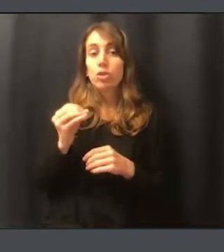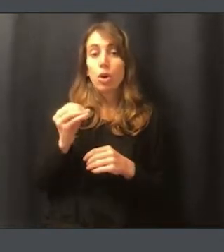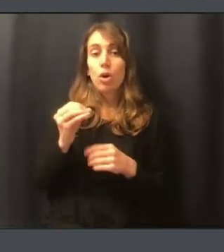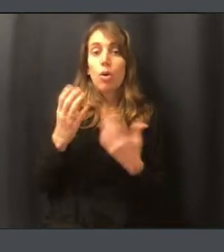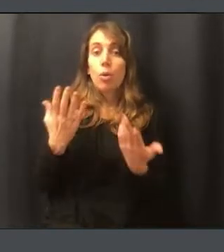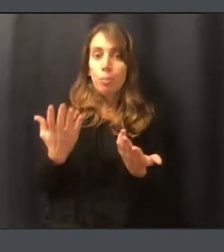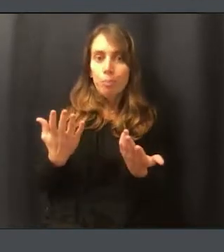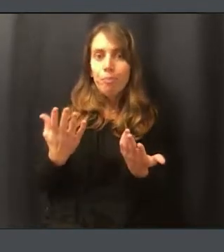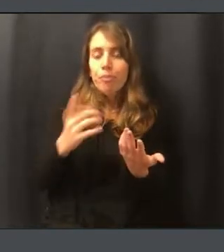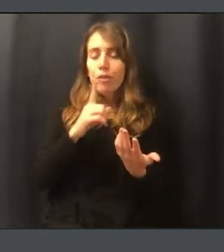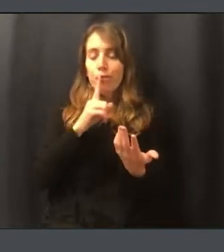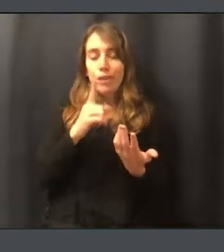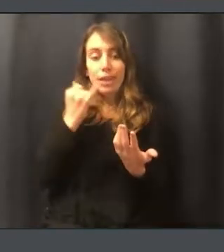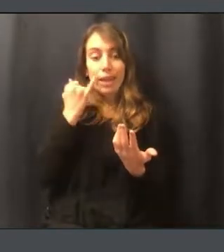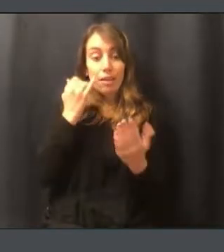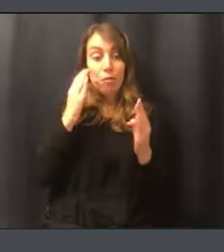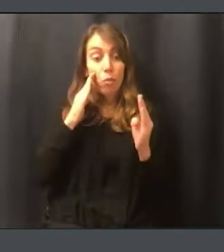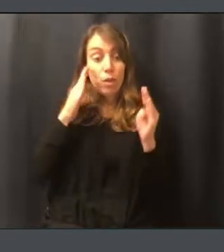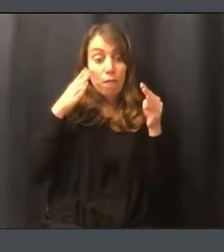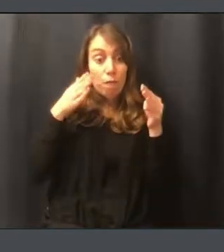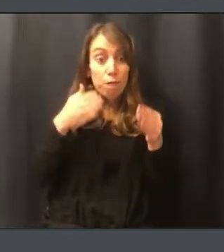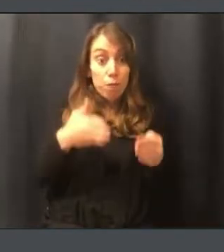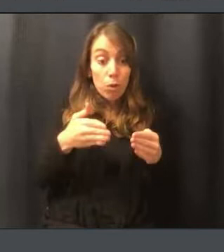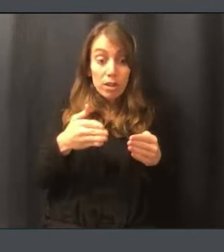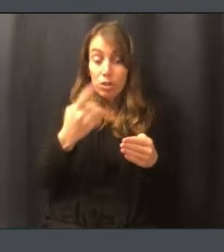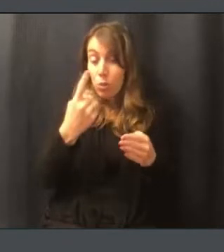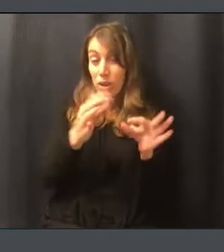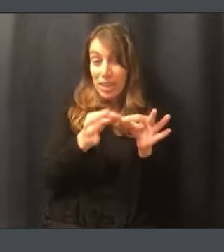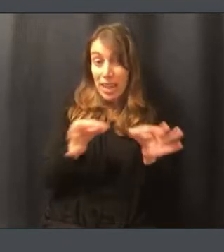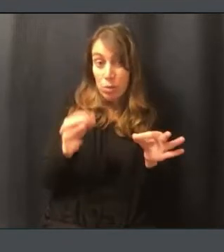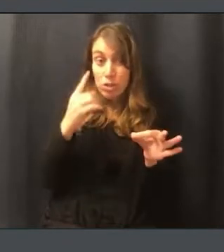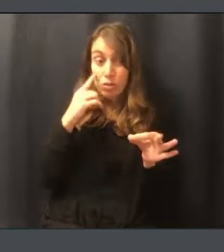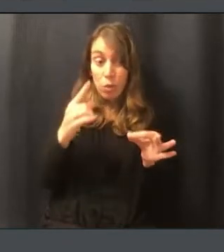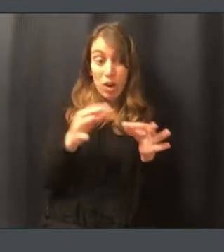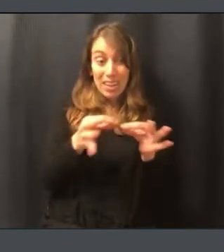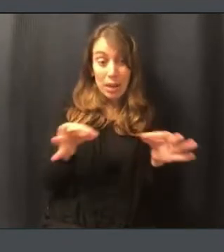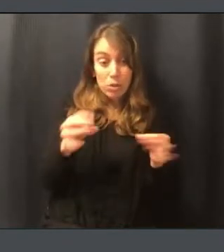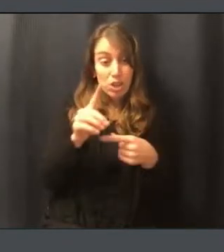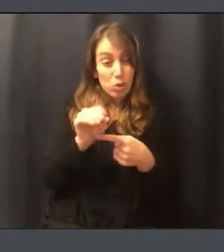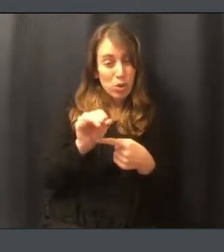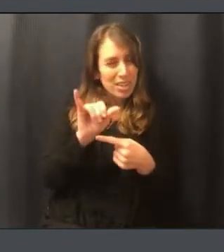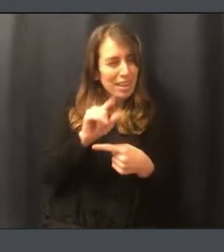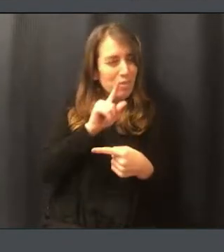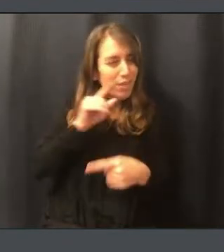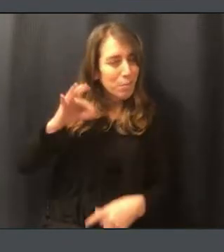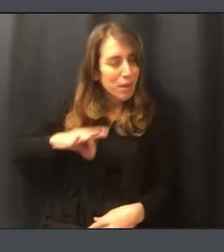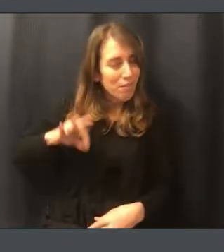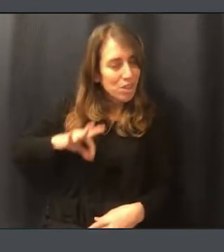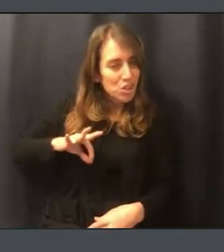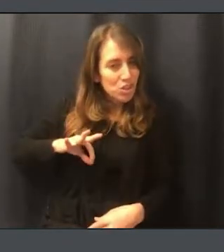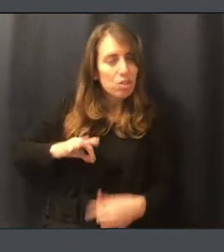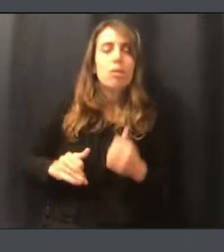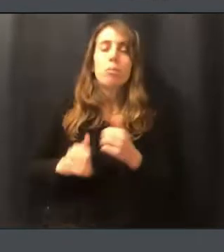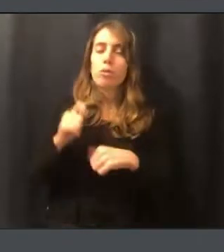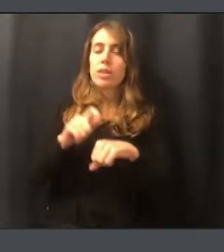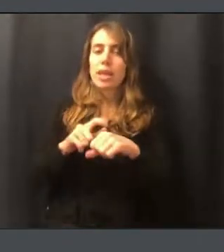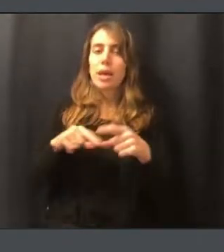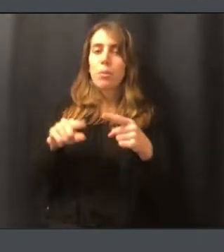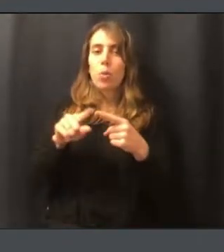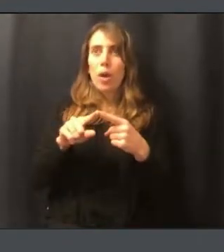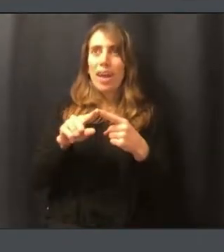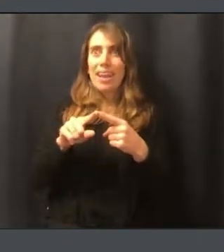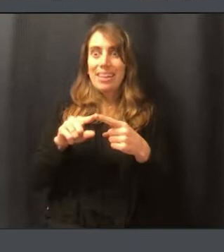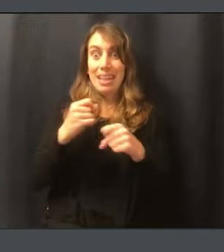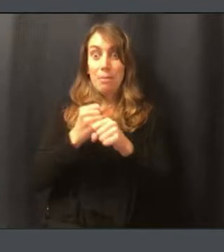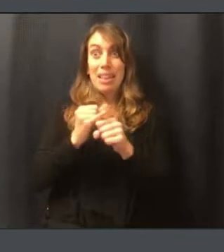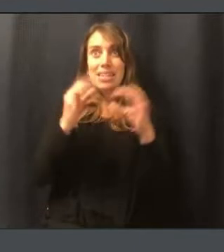because this child has language disorder, we know is not beneficial for these kids, because what you're doing most of the time when that decision is made, people will say, let's just teach them